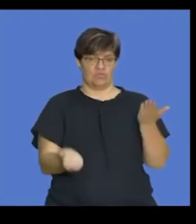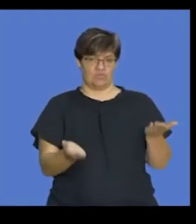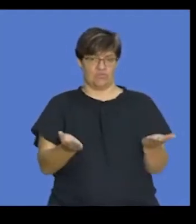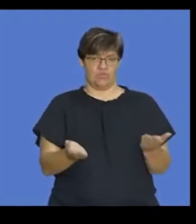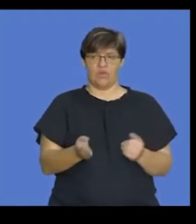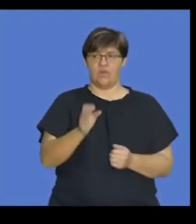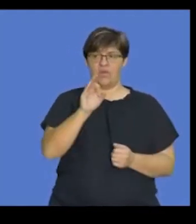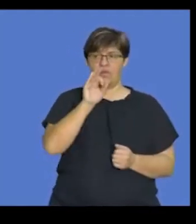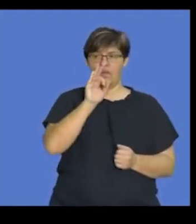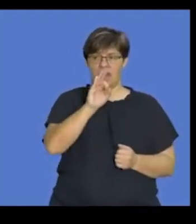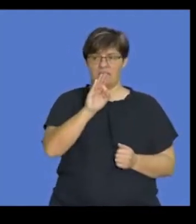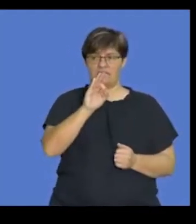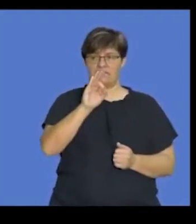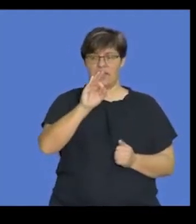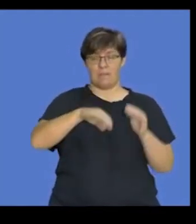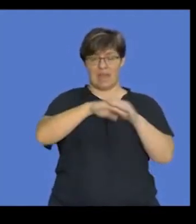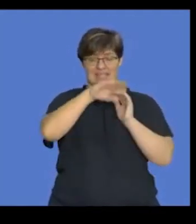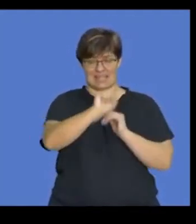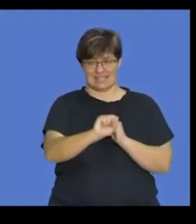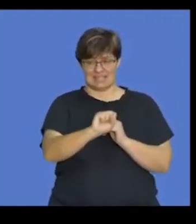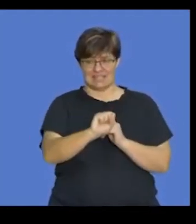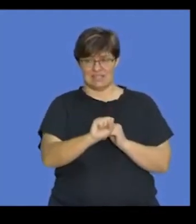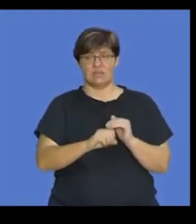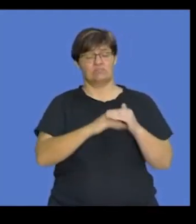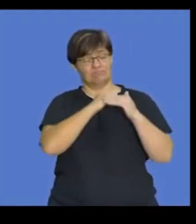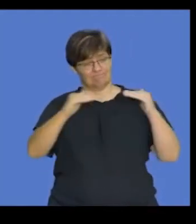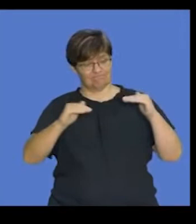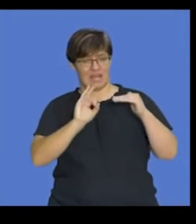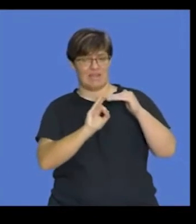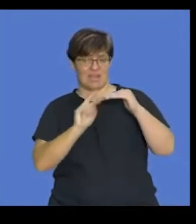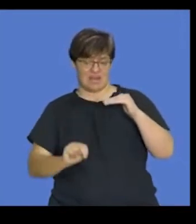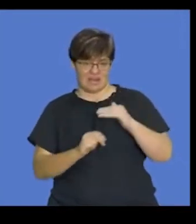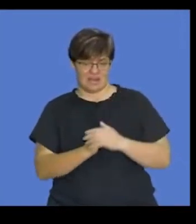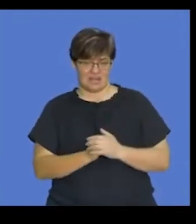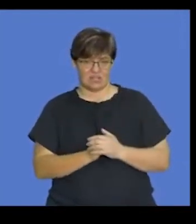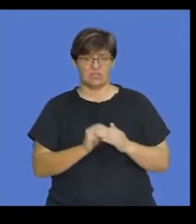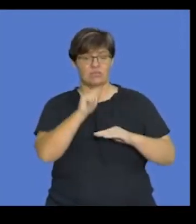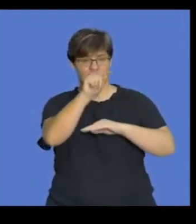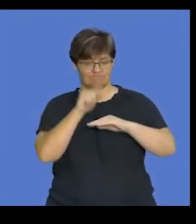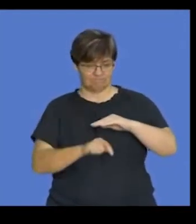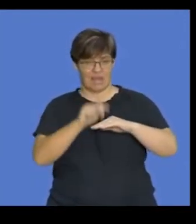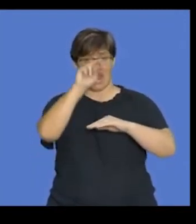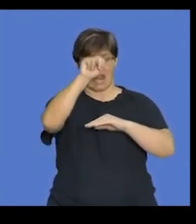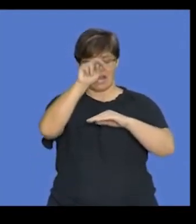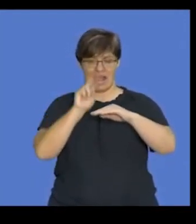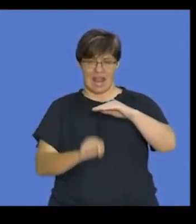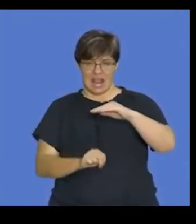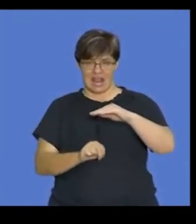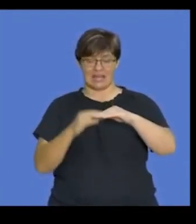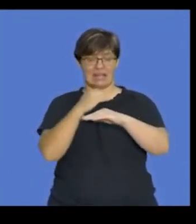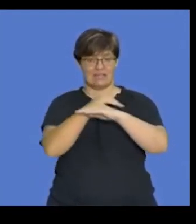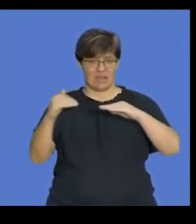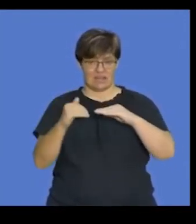the ratio of S max to Fn. Ratio division, so I'm dividing newtons